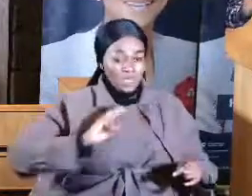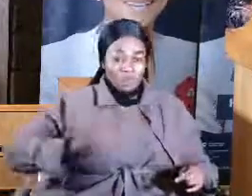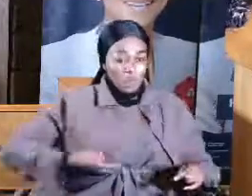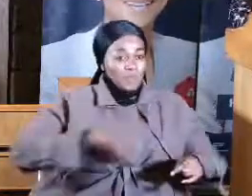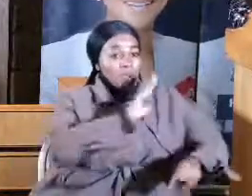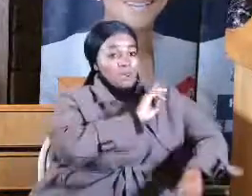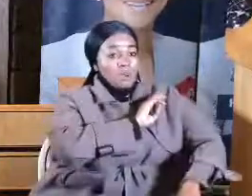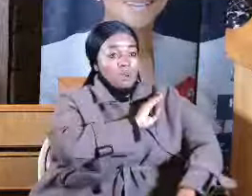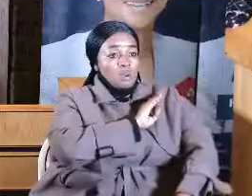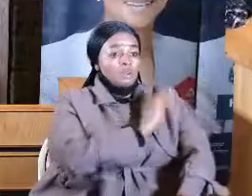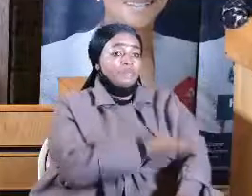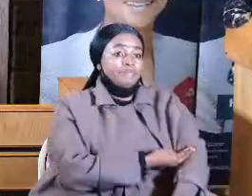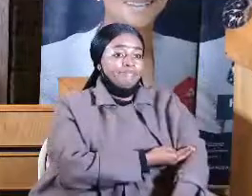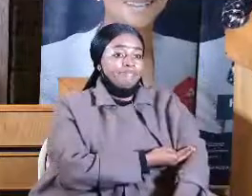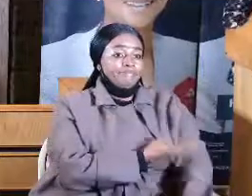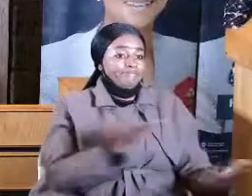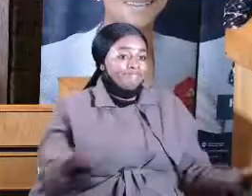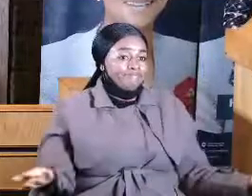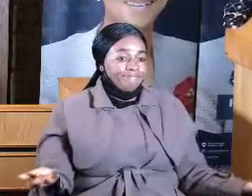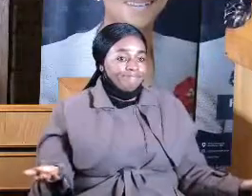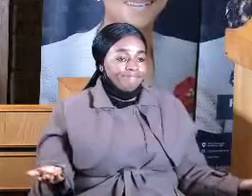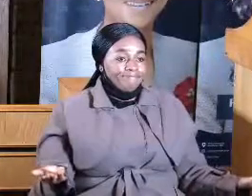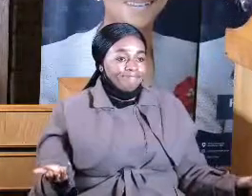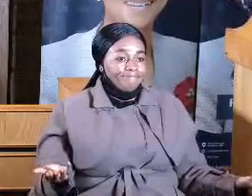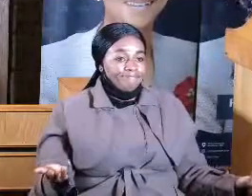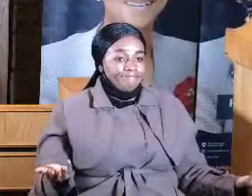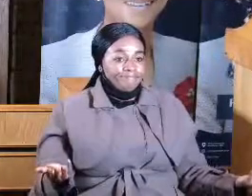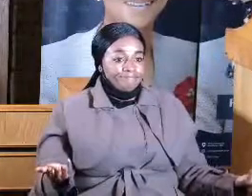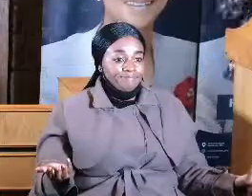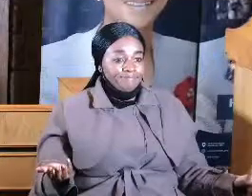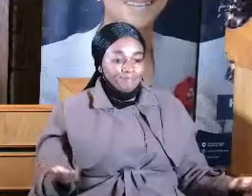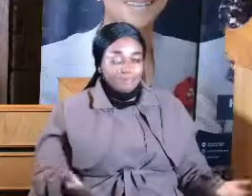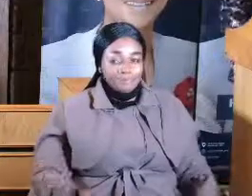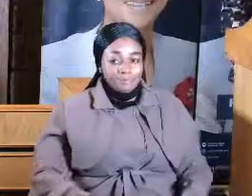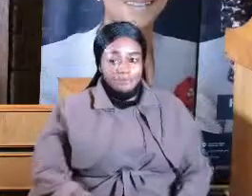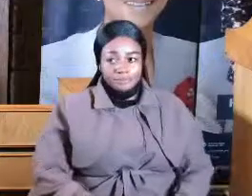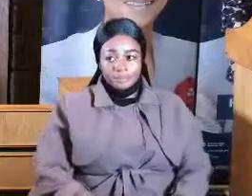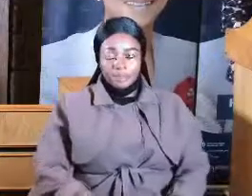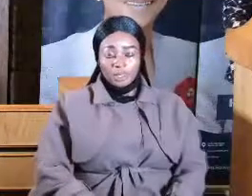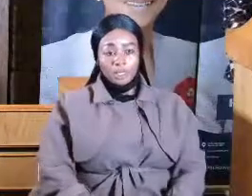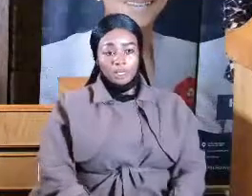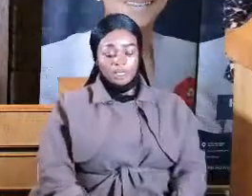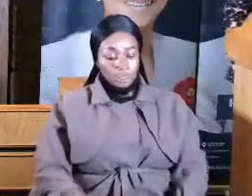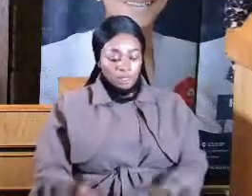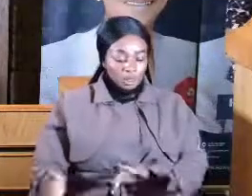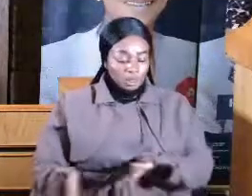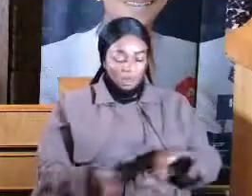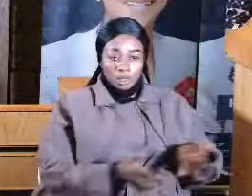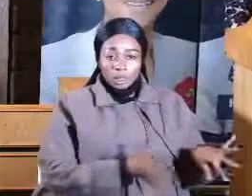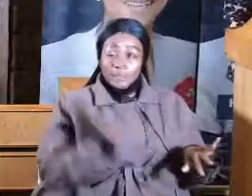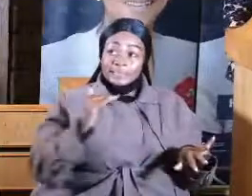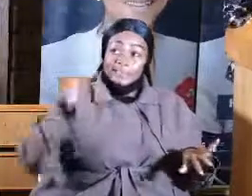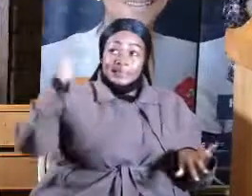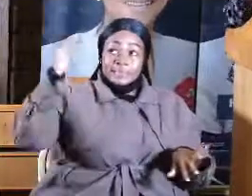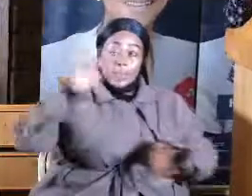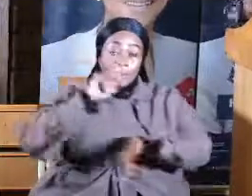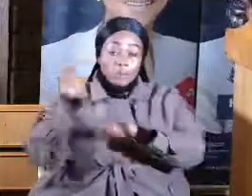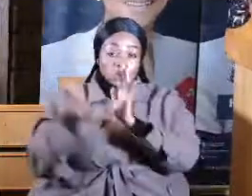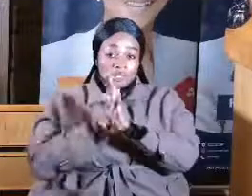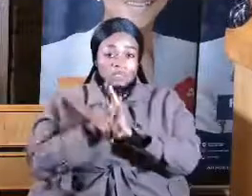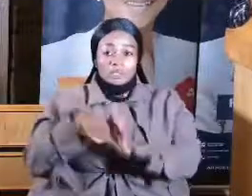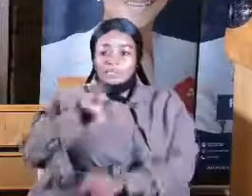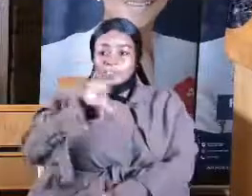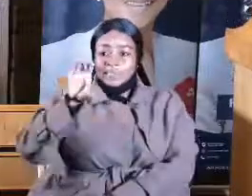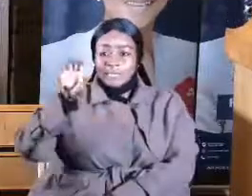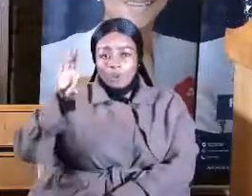from a procurement spend, which is something I'll get to later. When we're looking at deployments of senior positions, like CEOs,